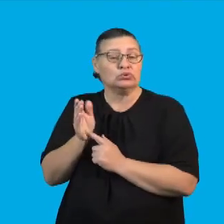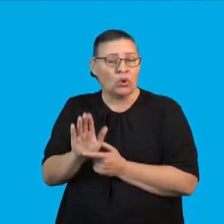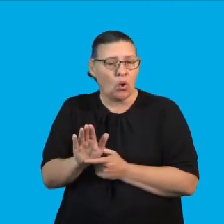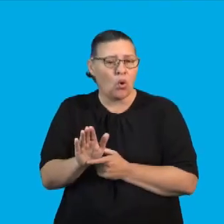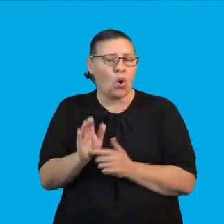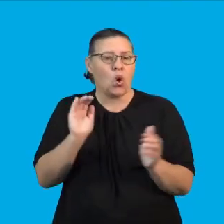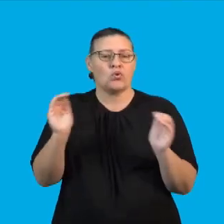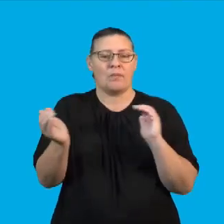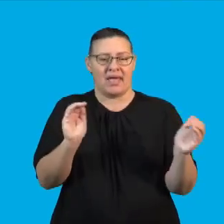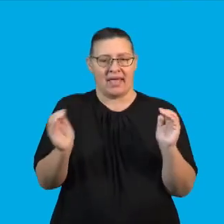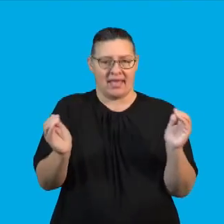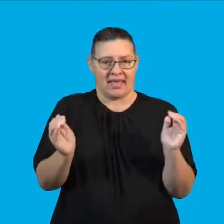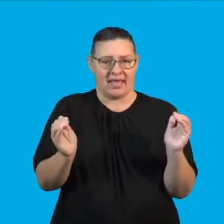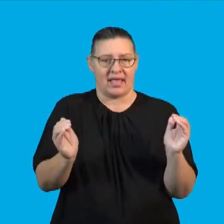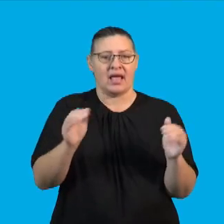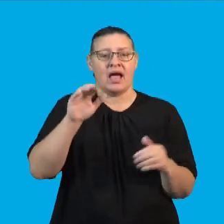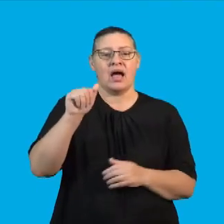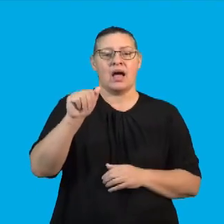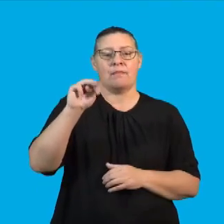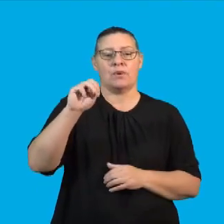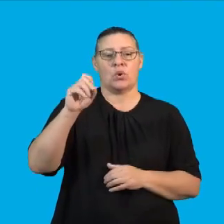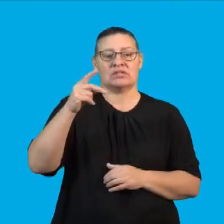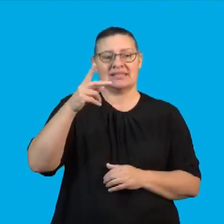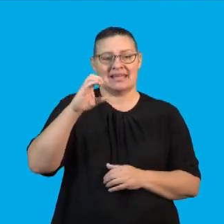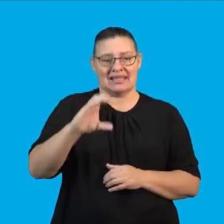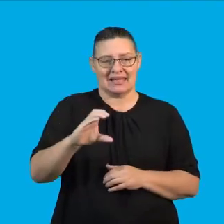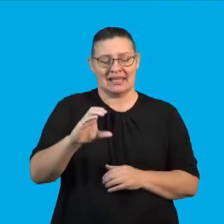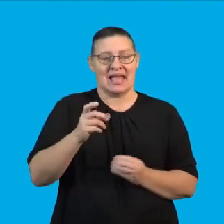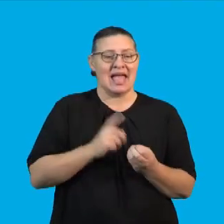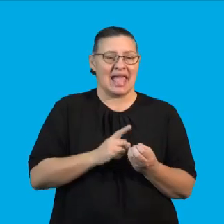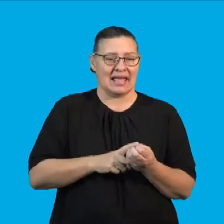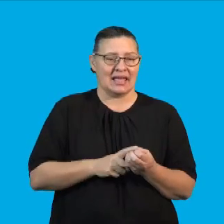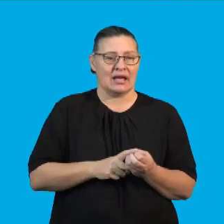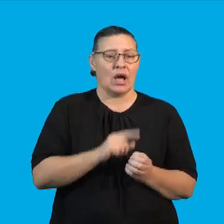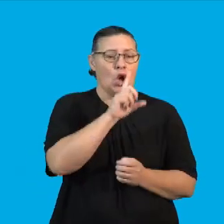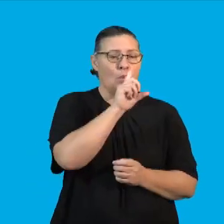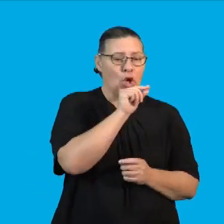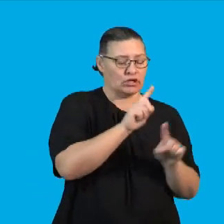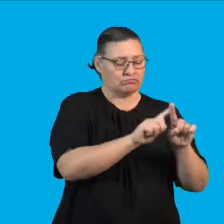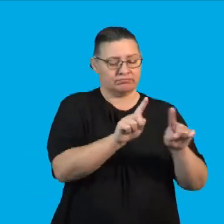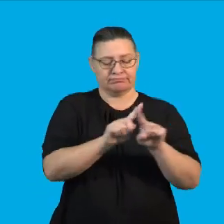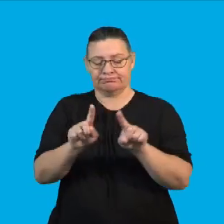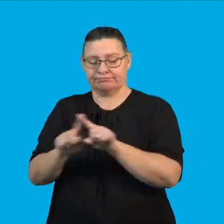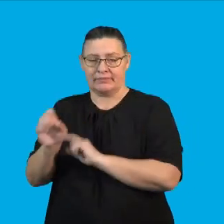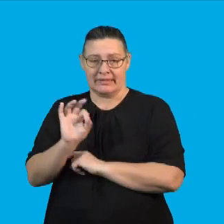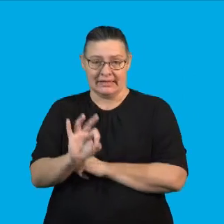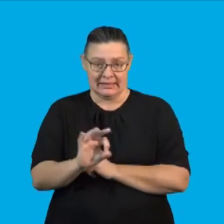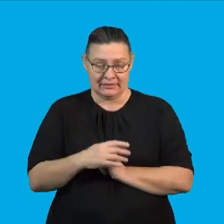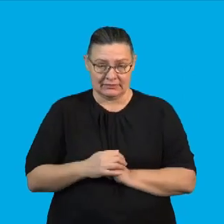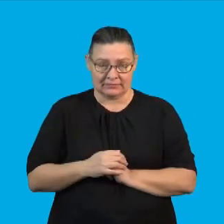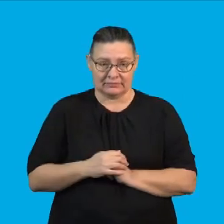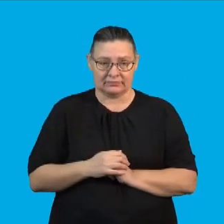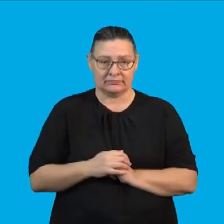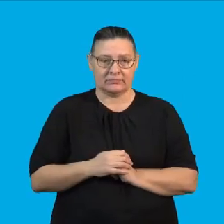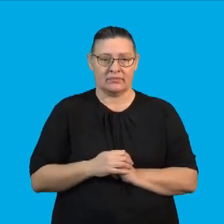below shows a comparison of the composition of the amniotic egg in 3 different bird